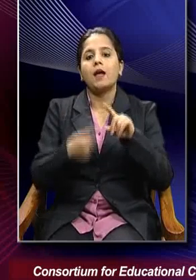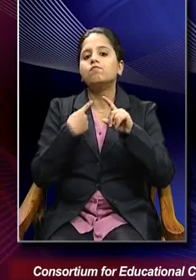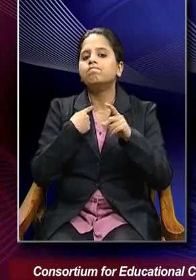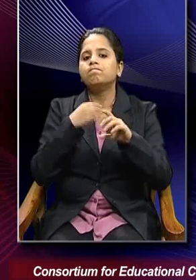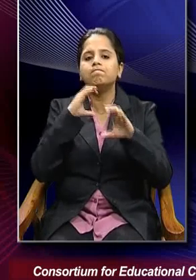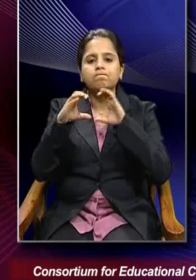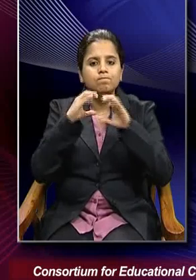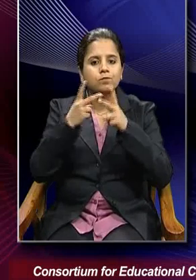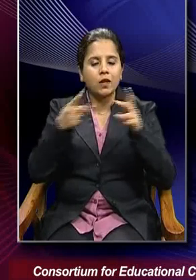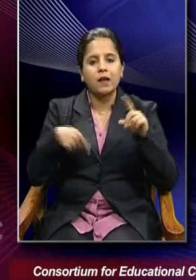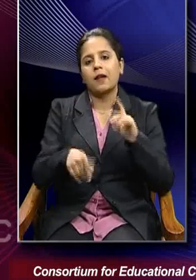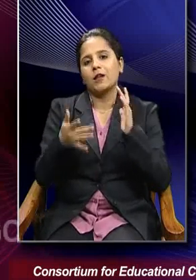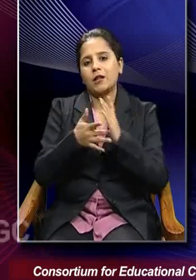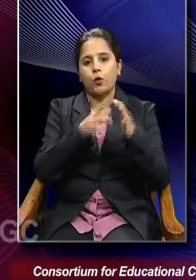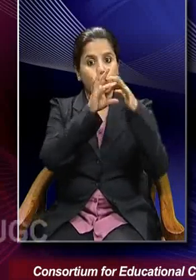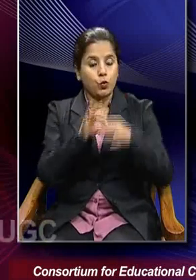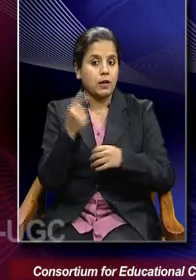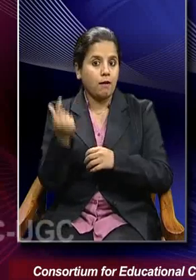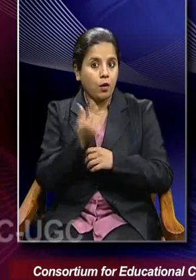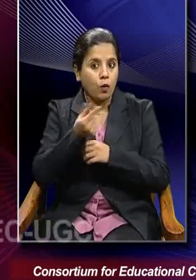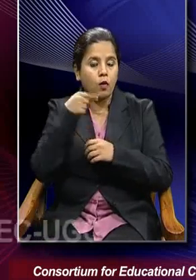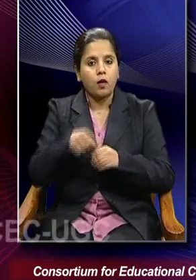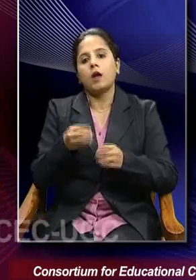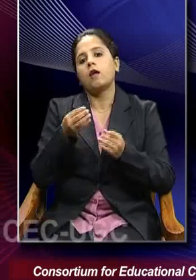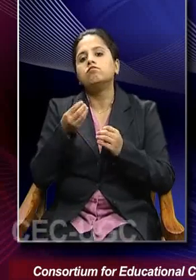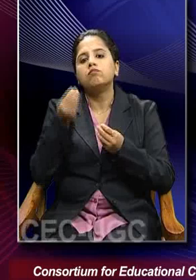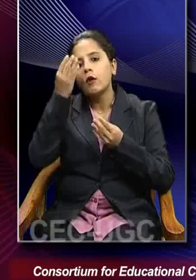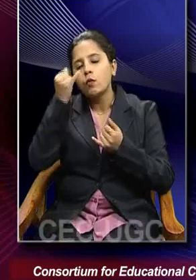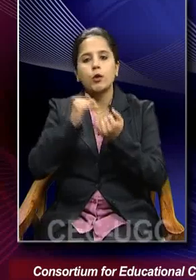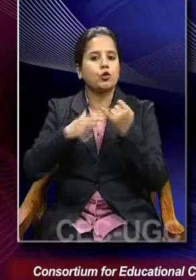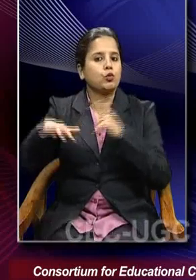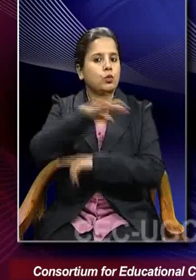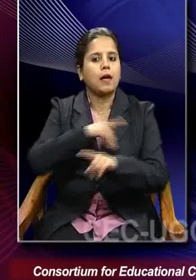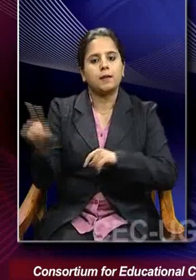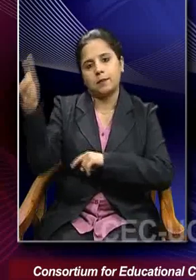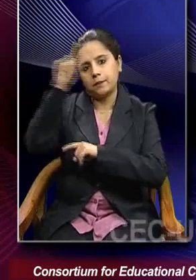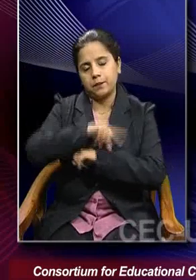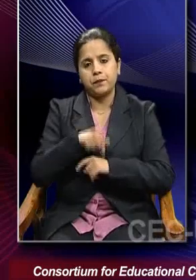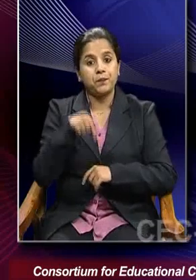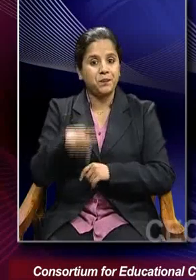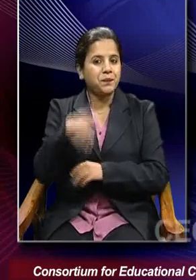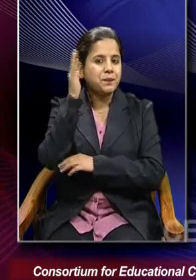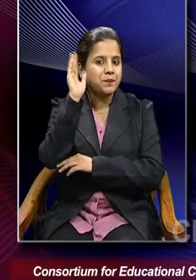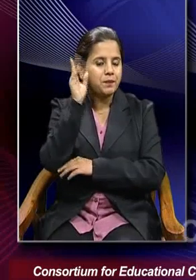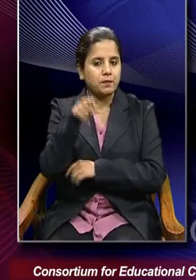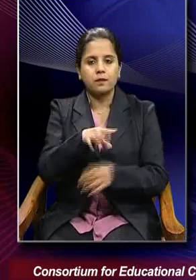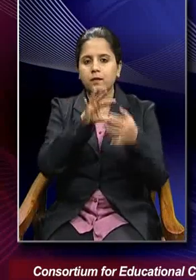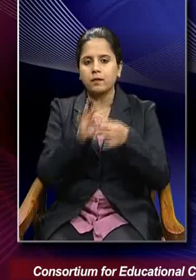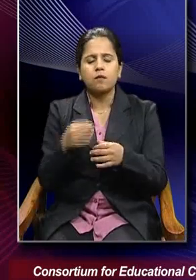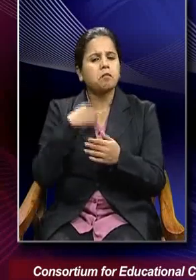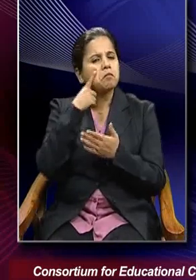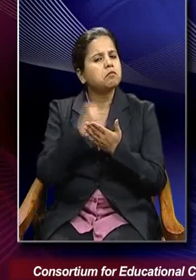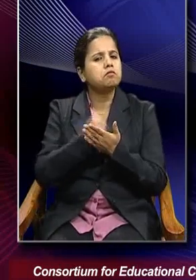Telecommunication and Information Society Day. In this lecture, we shall try